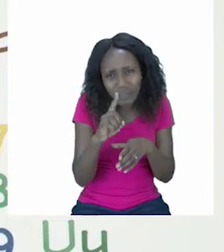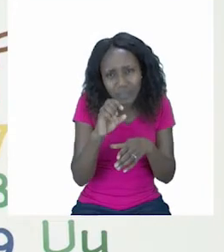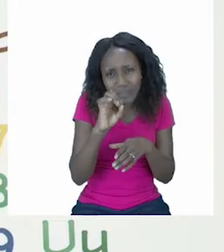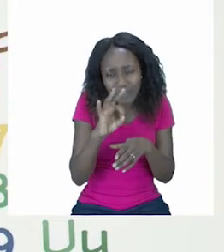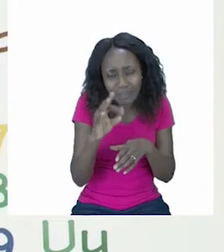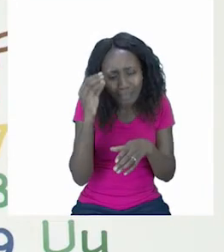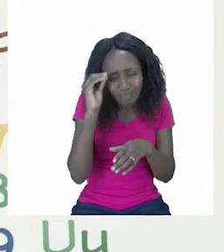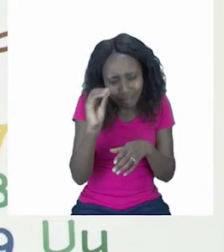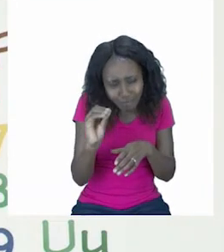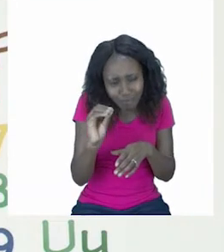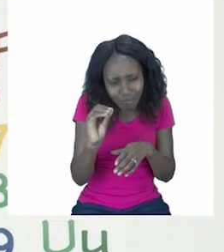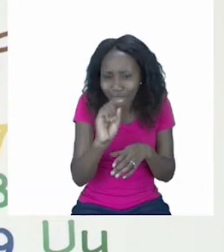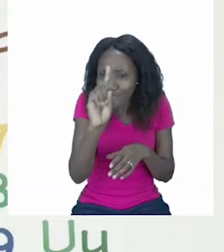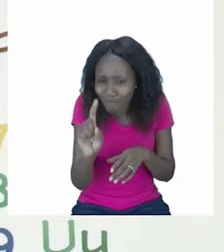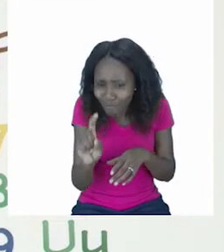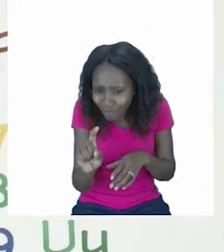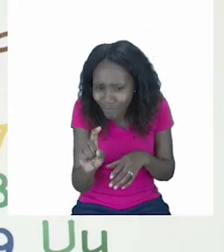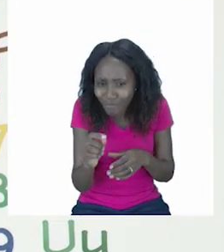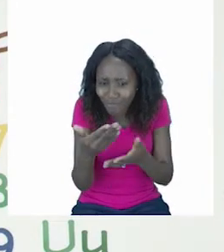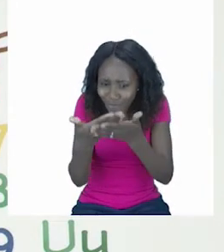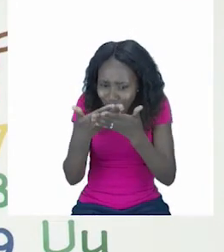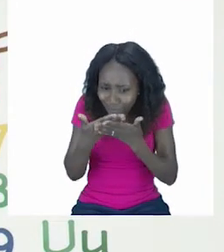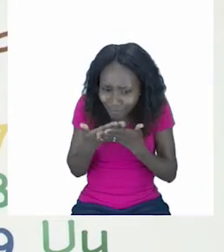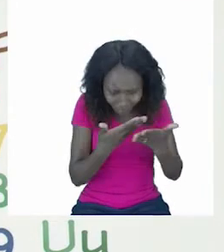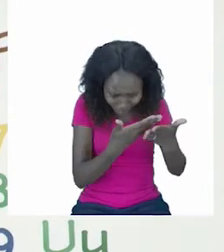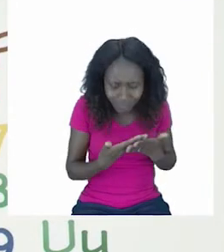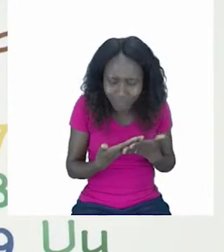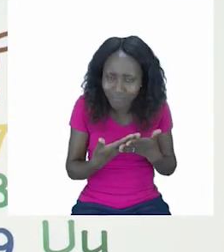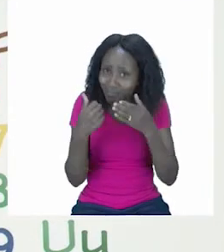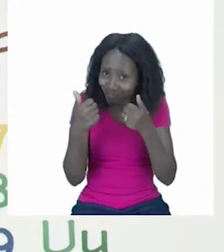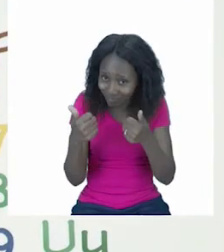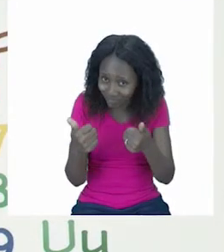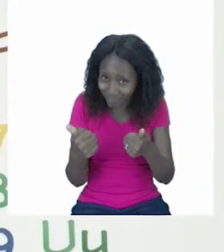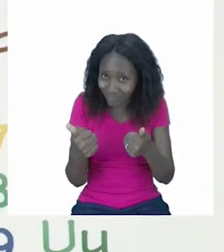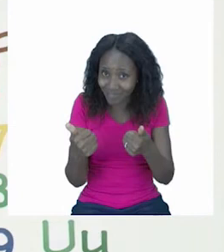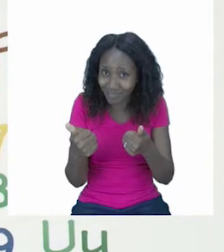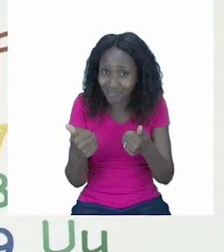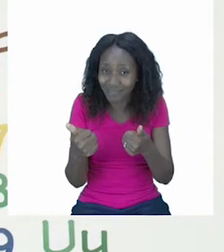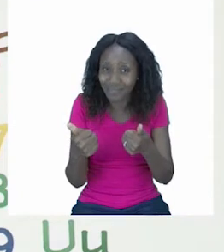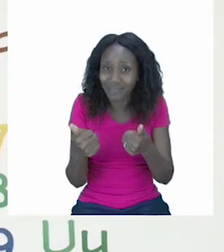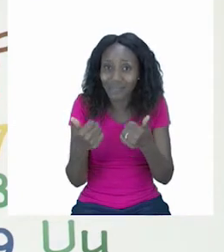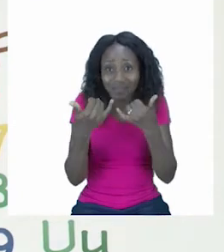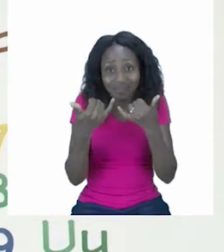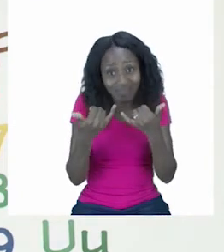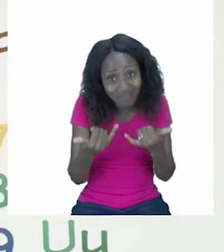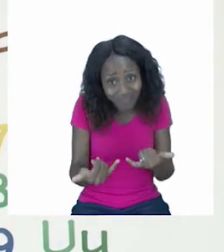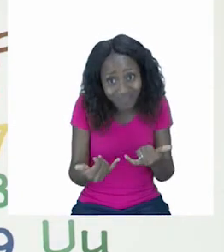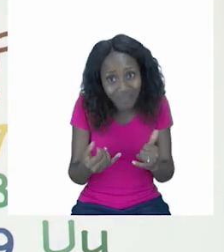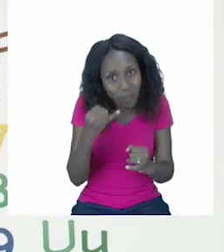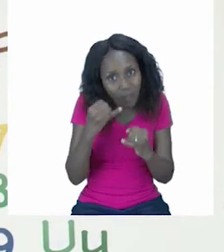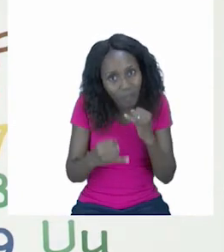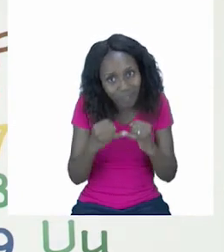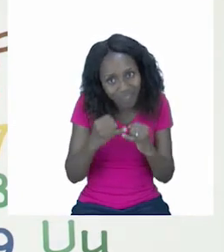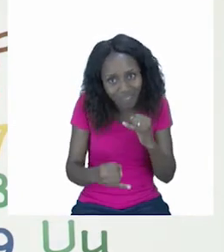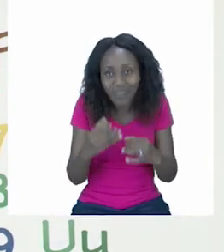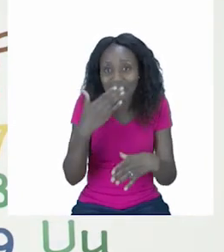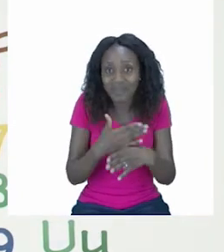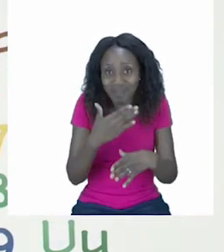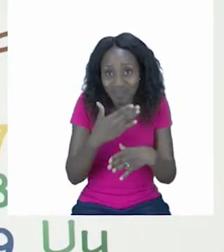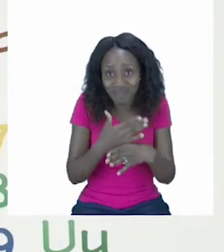it's okay to ask for help sometimes. Now let us go to the last exercise that we have